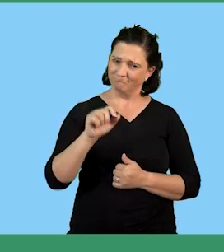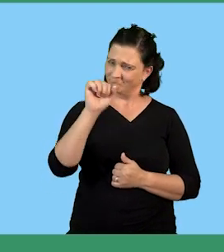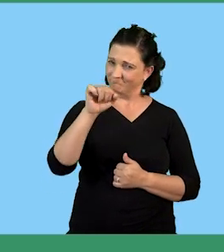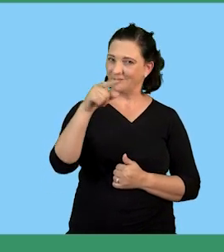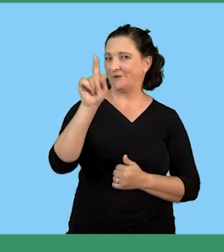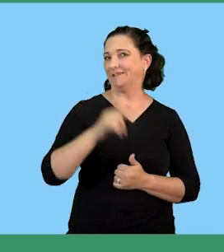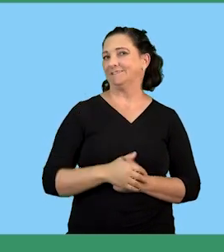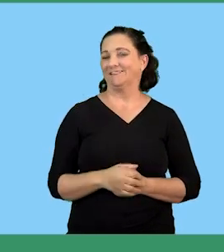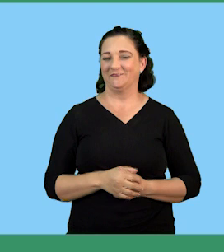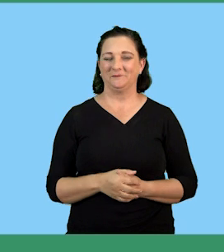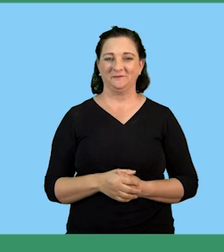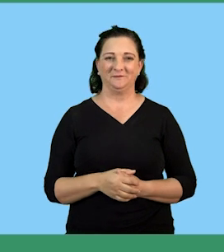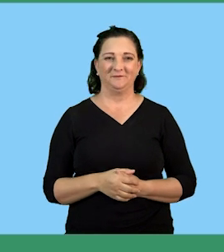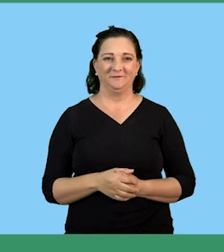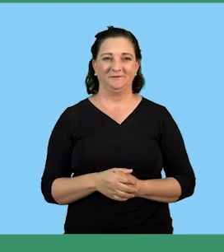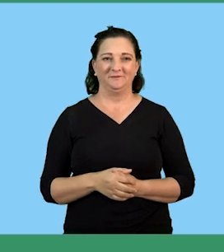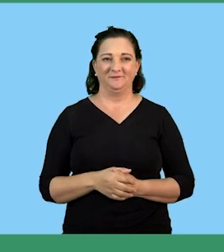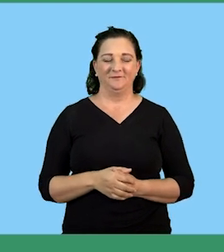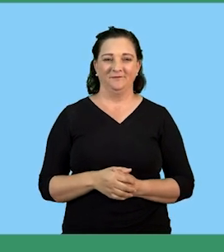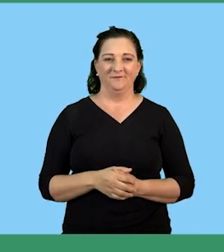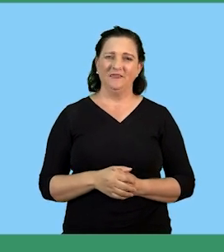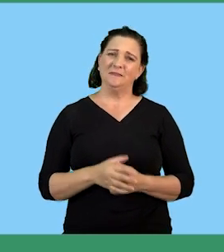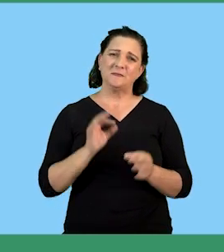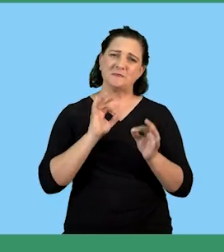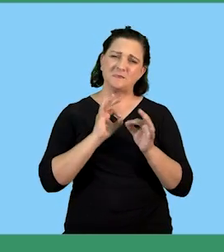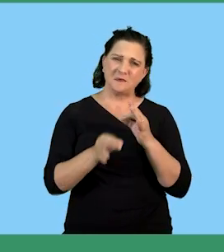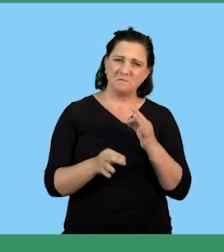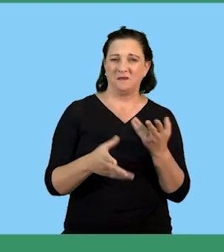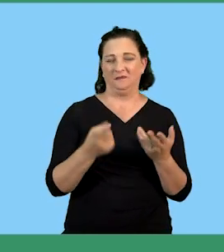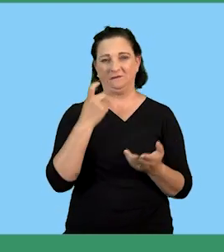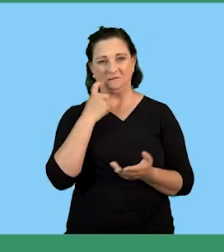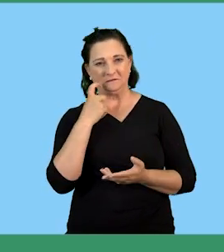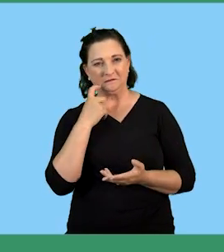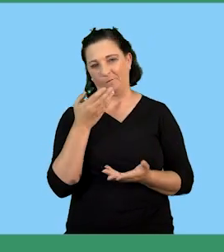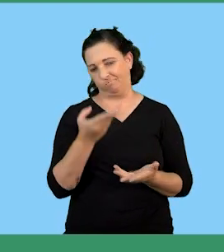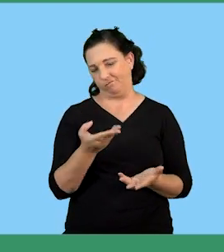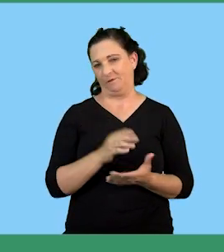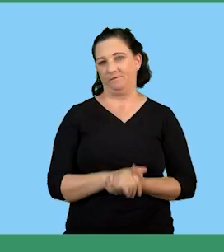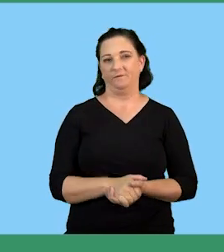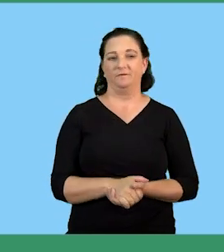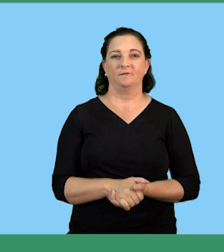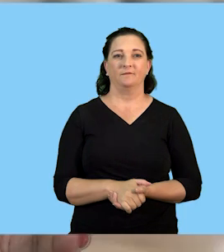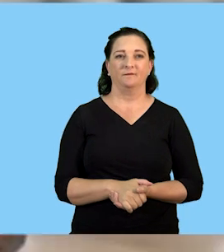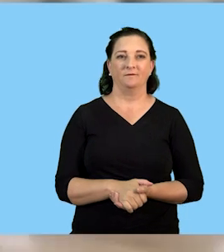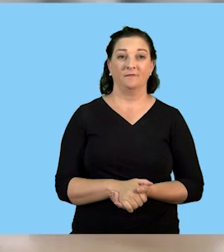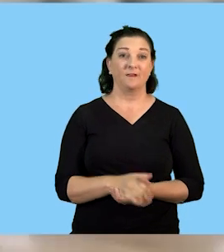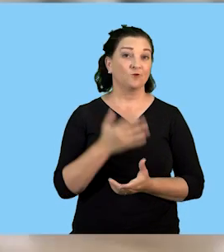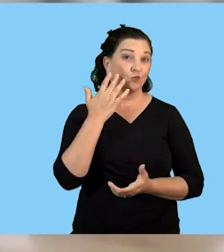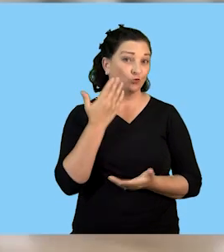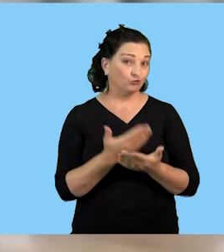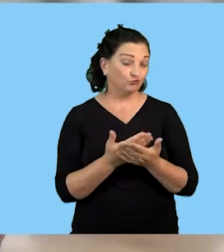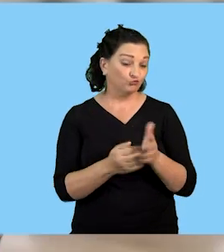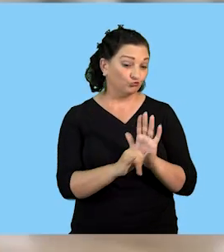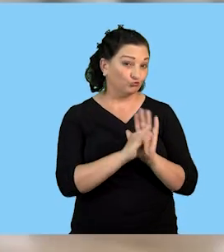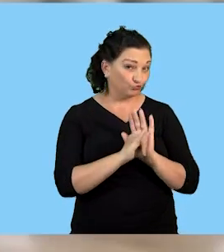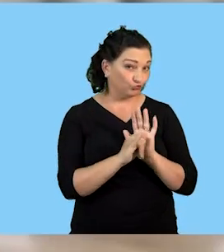It's a pie chart. All right, I hope you've seen how simple and how easy this is. So you are